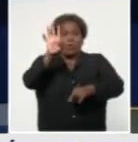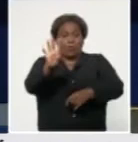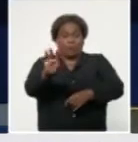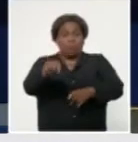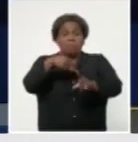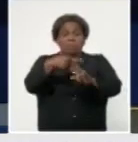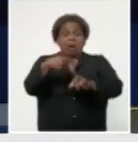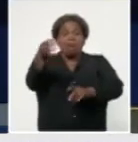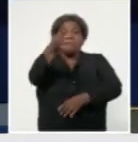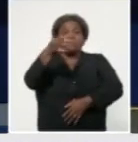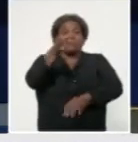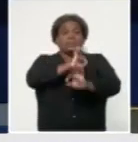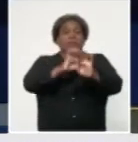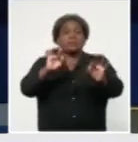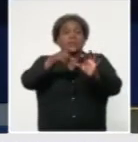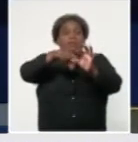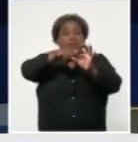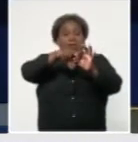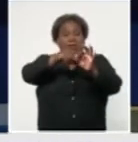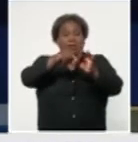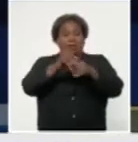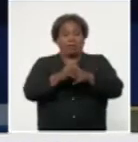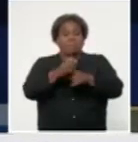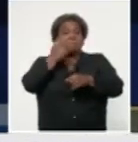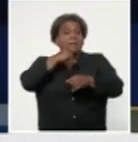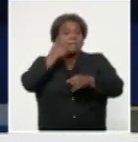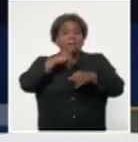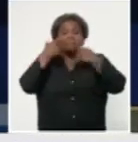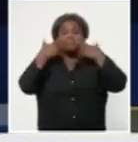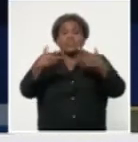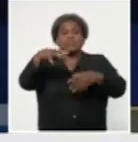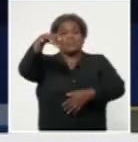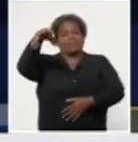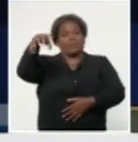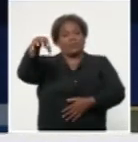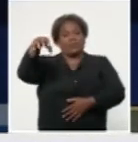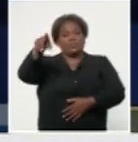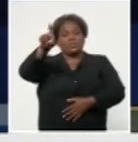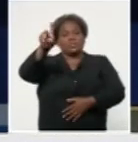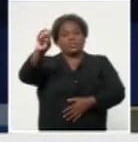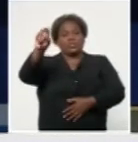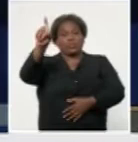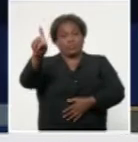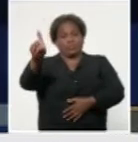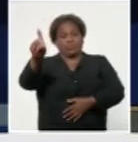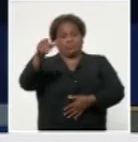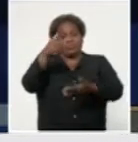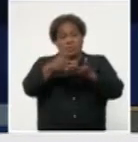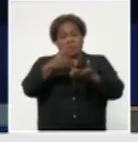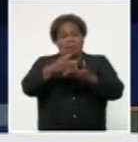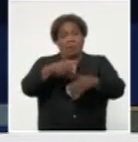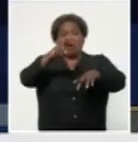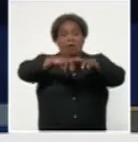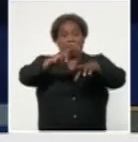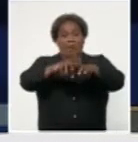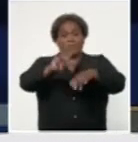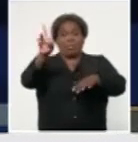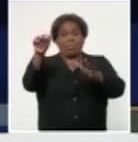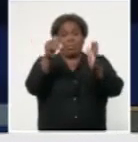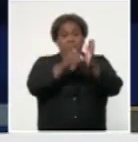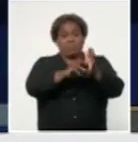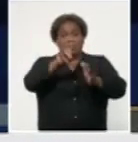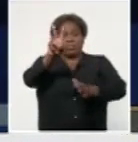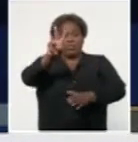The most significant numbers were from Pinar del Rio with 101